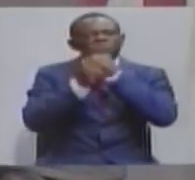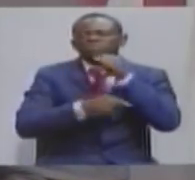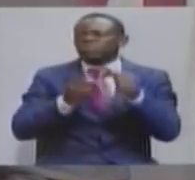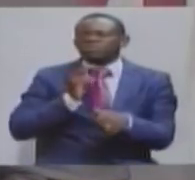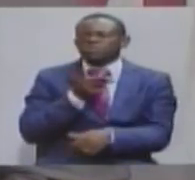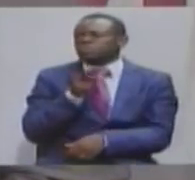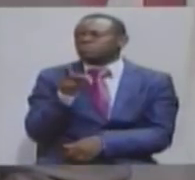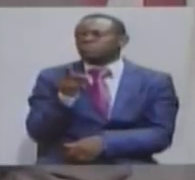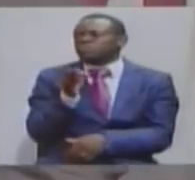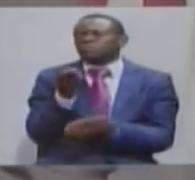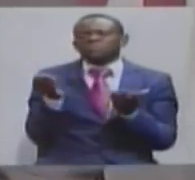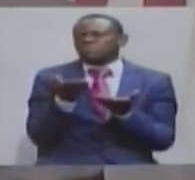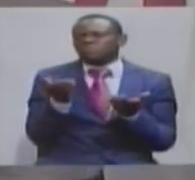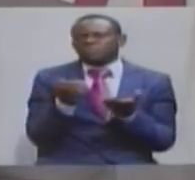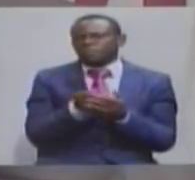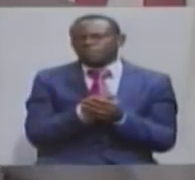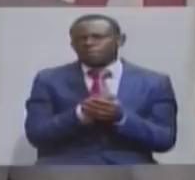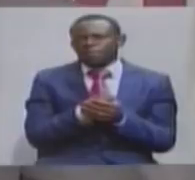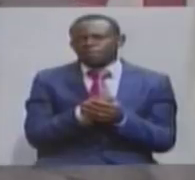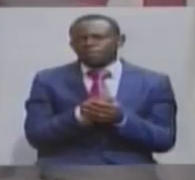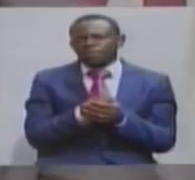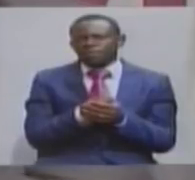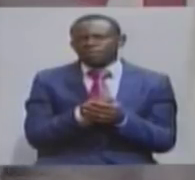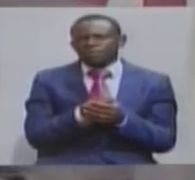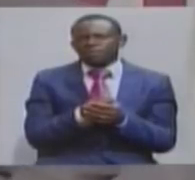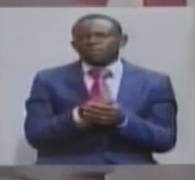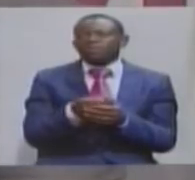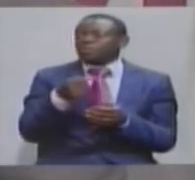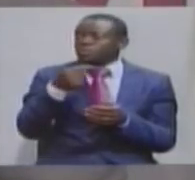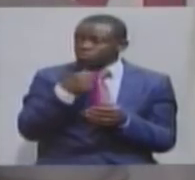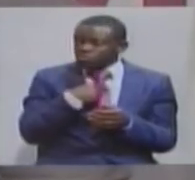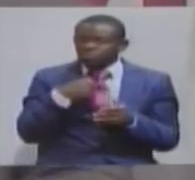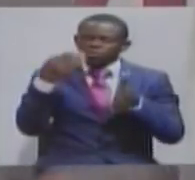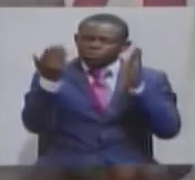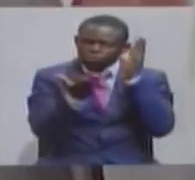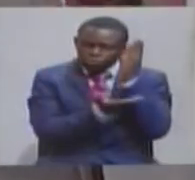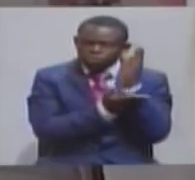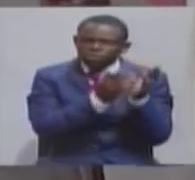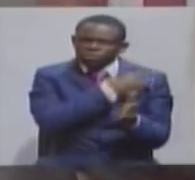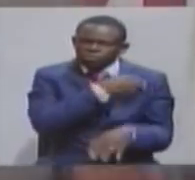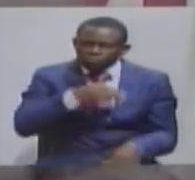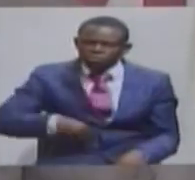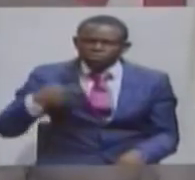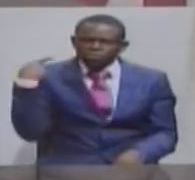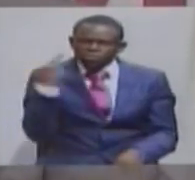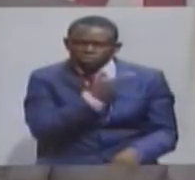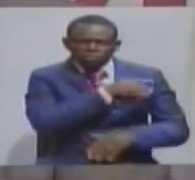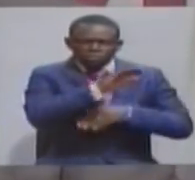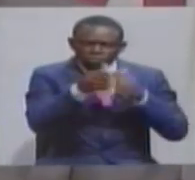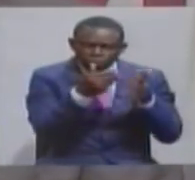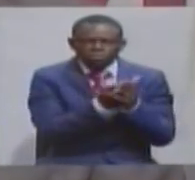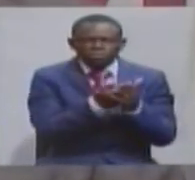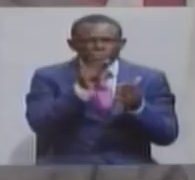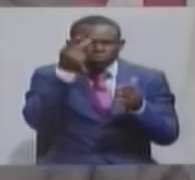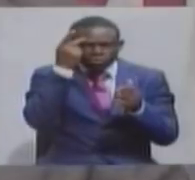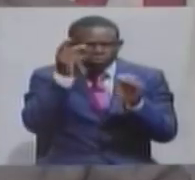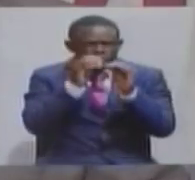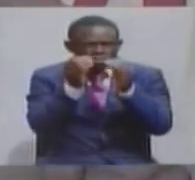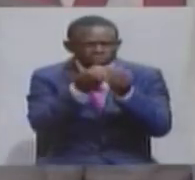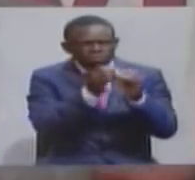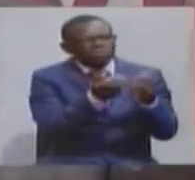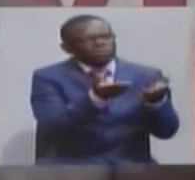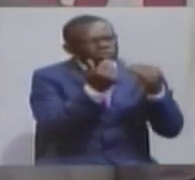No. I have said we want to listen to the members of parliament, we want to listen to all political parties before we go to